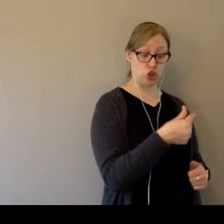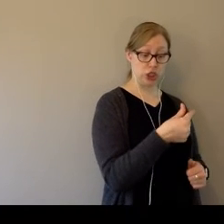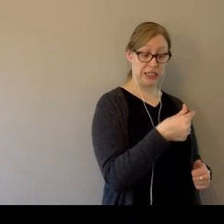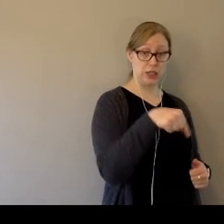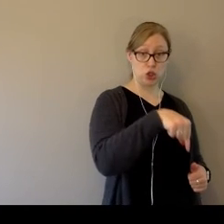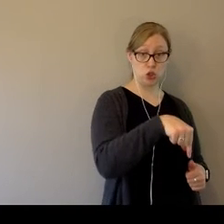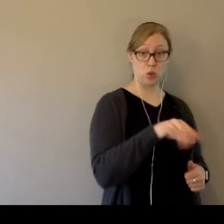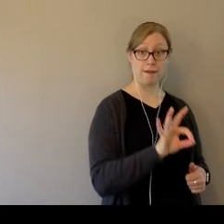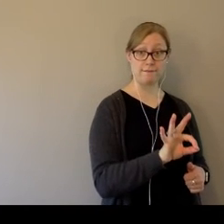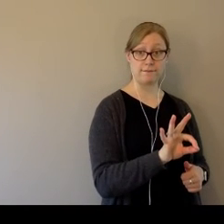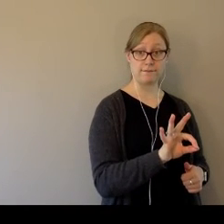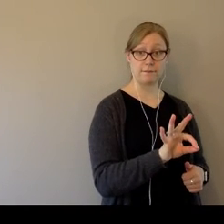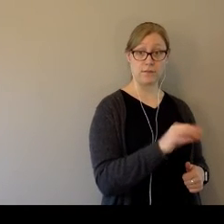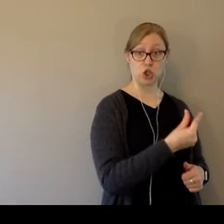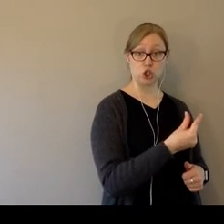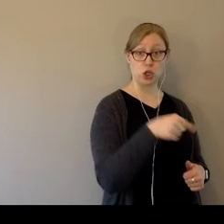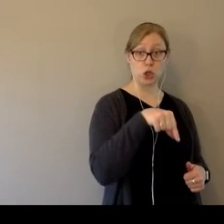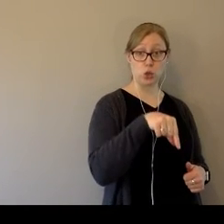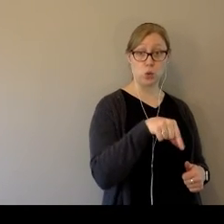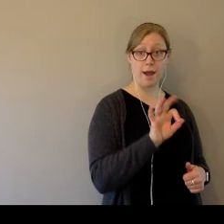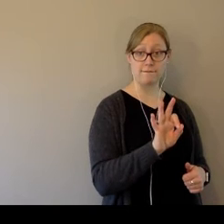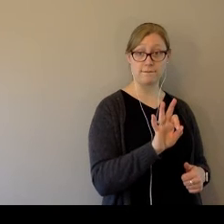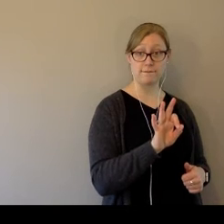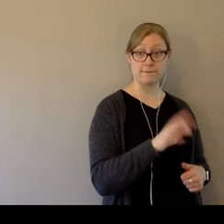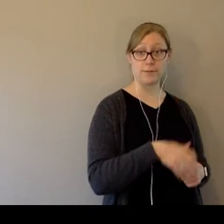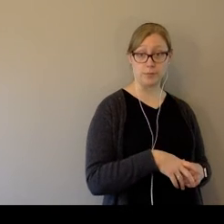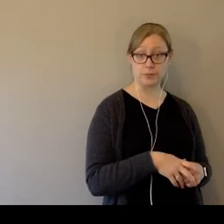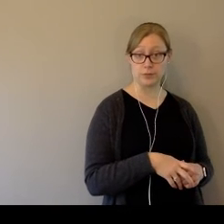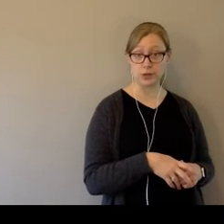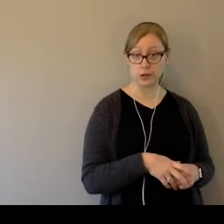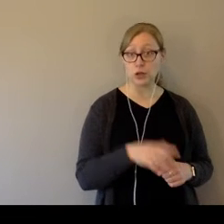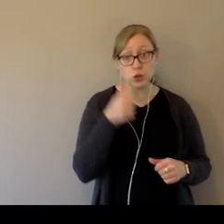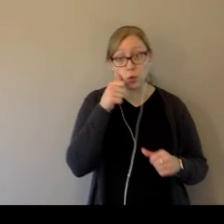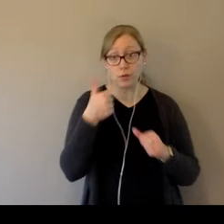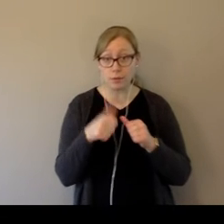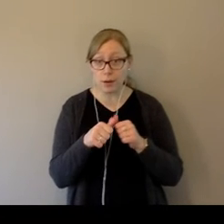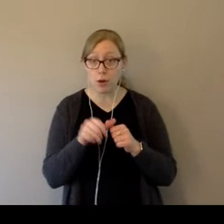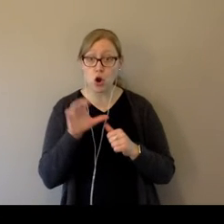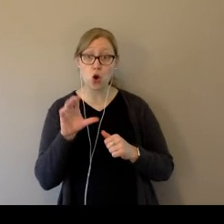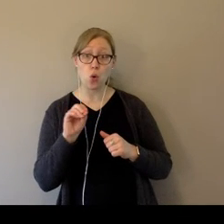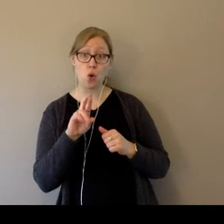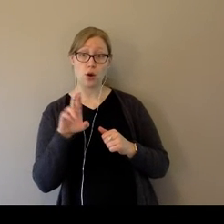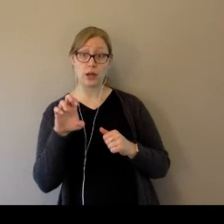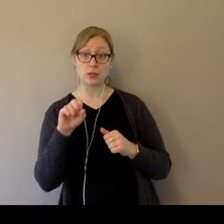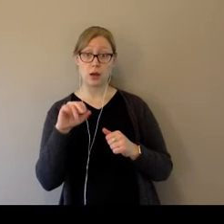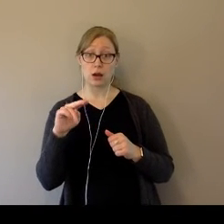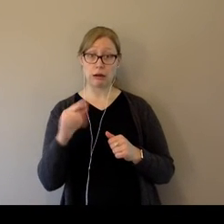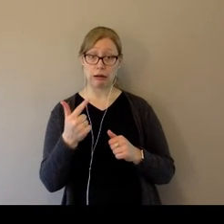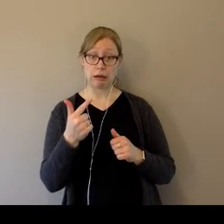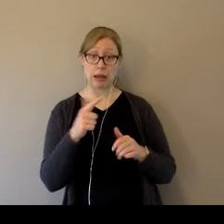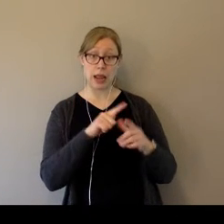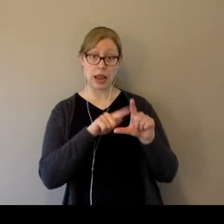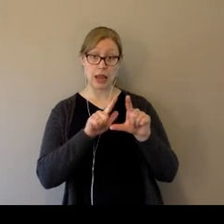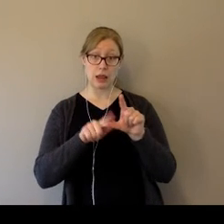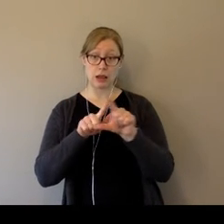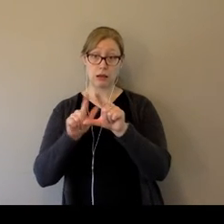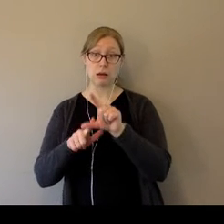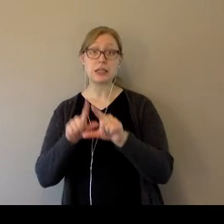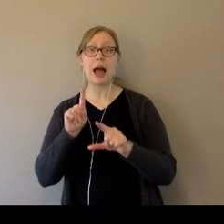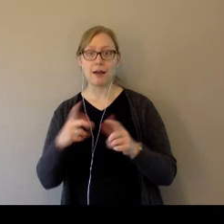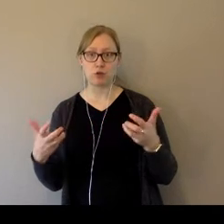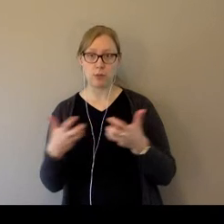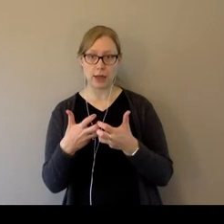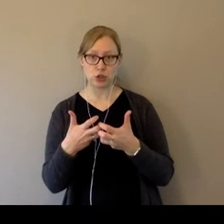there's different ways to name it, but the corresponding angles have to match. So here we have a pair of rectangles, and we want to